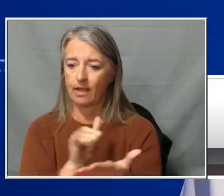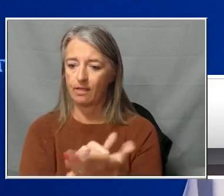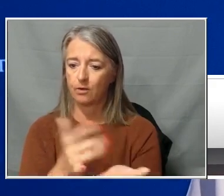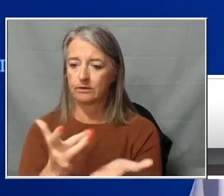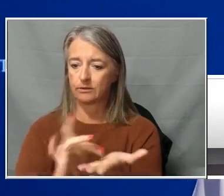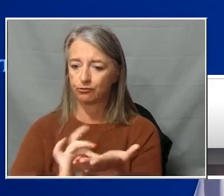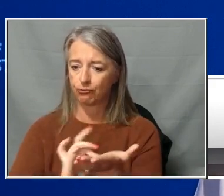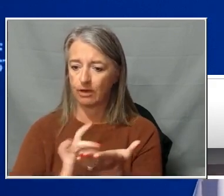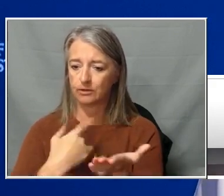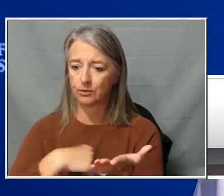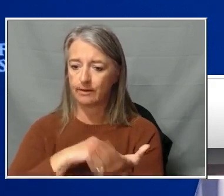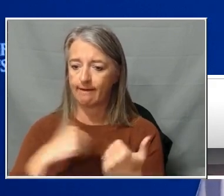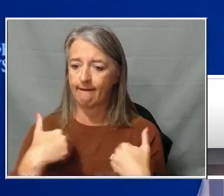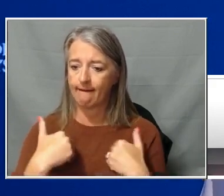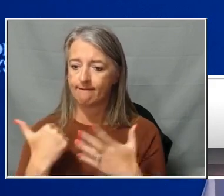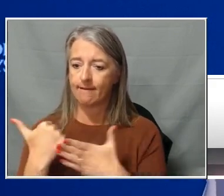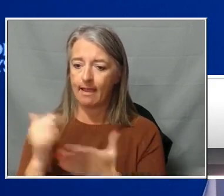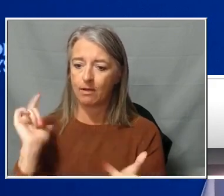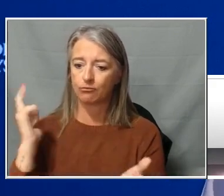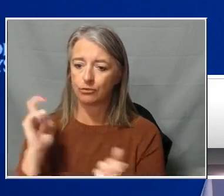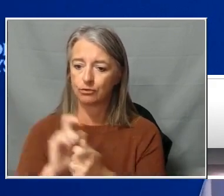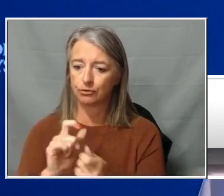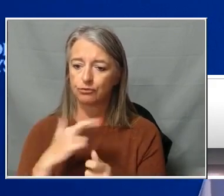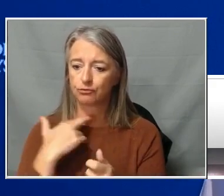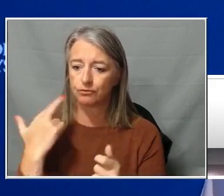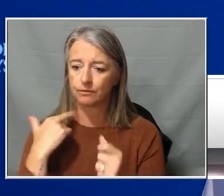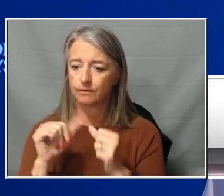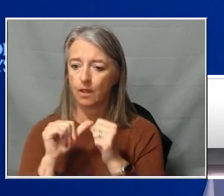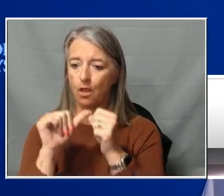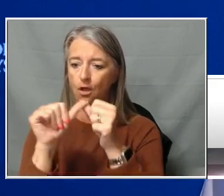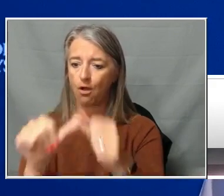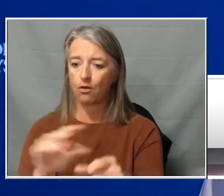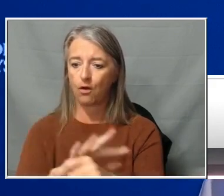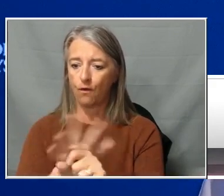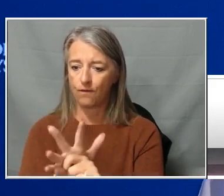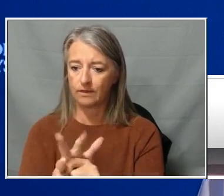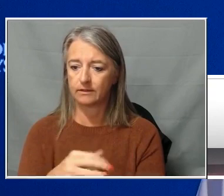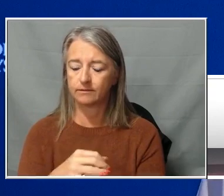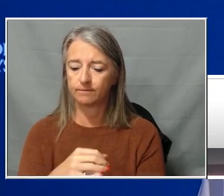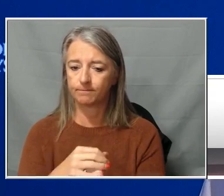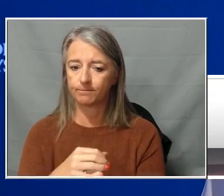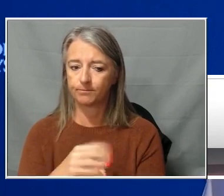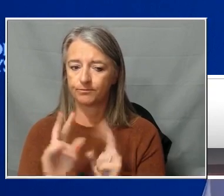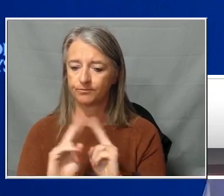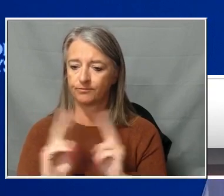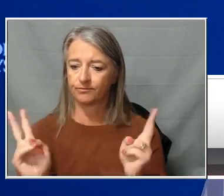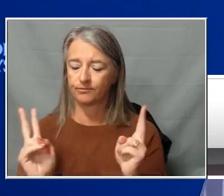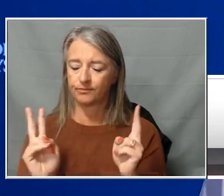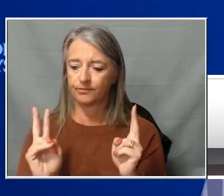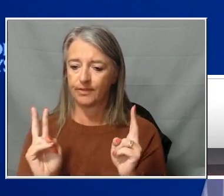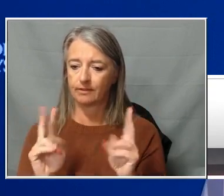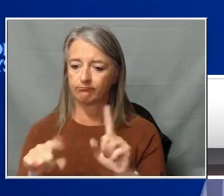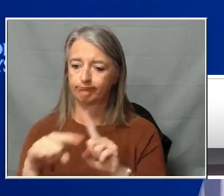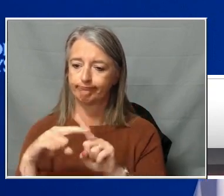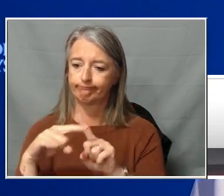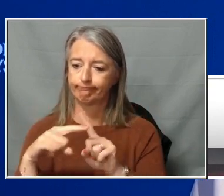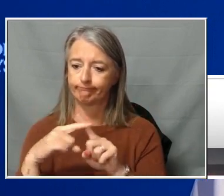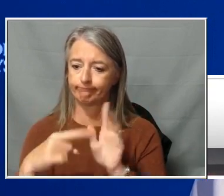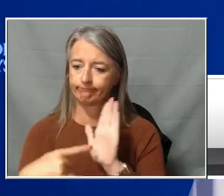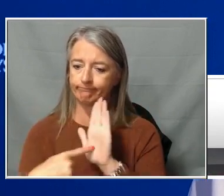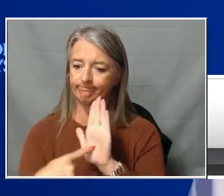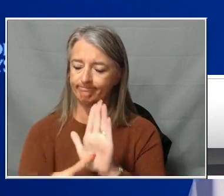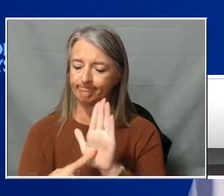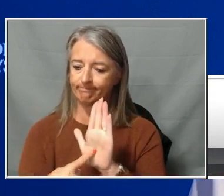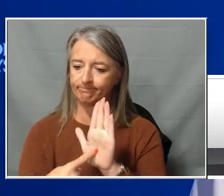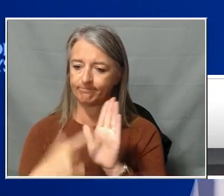have can help reduce your risk of long COVID. So it is very it's a very good thing to show that